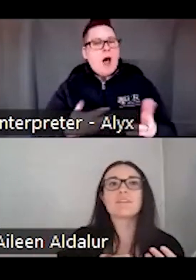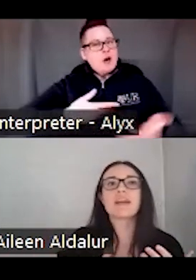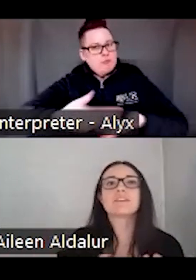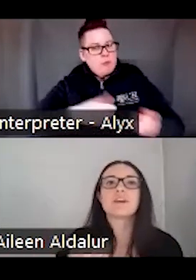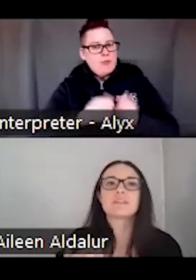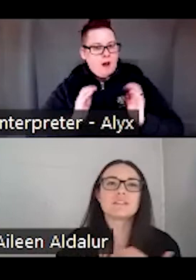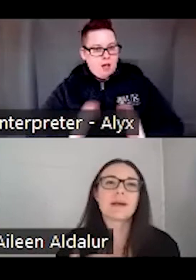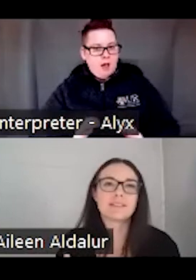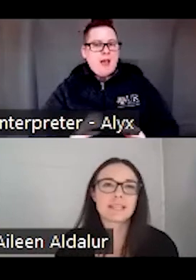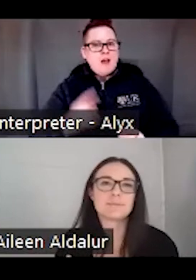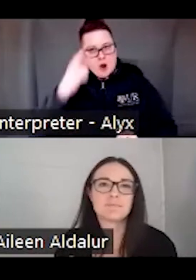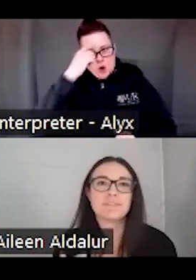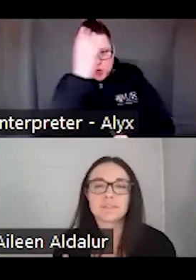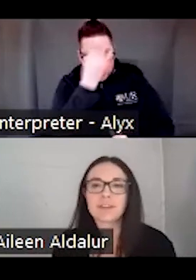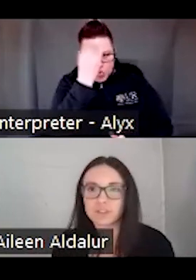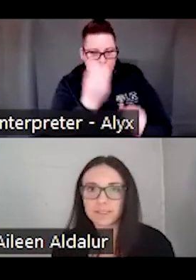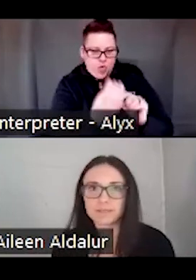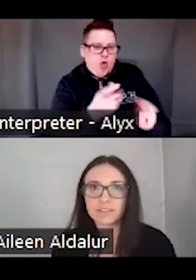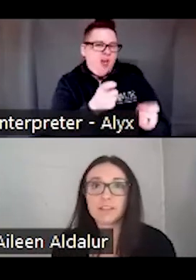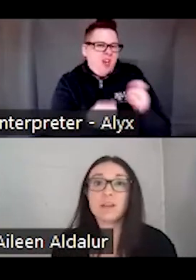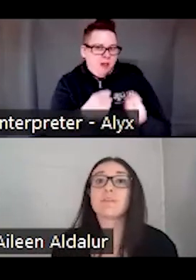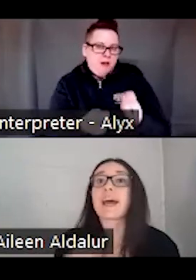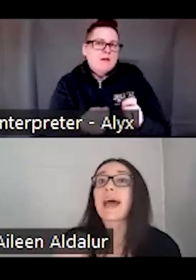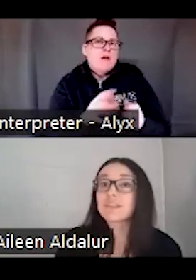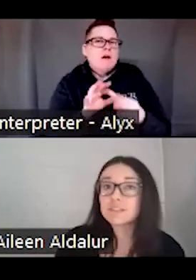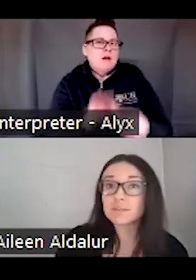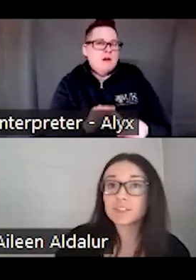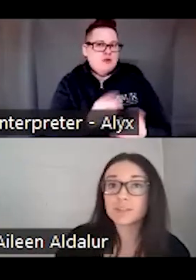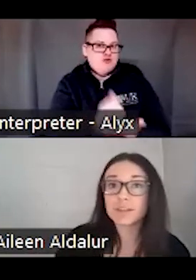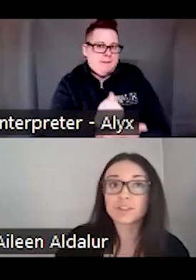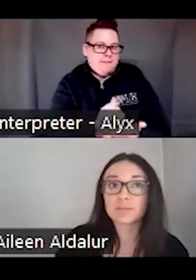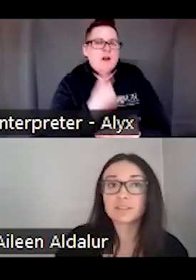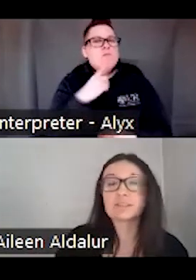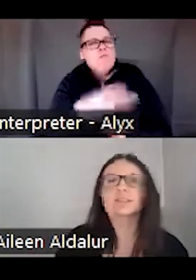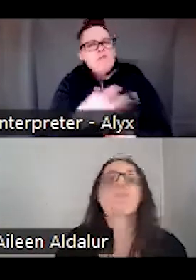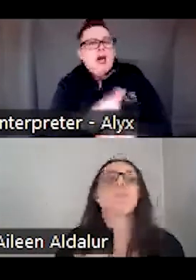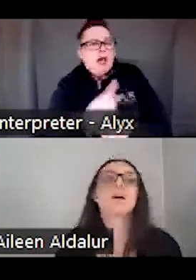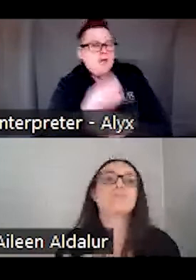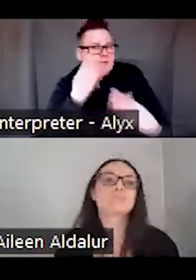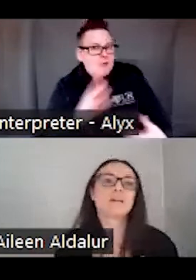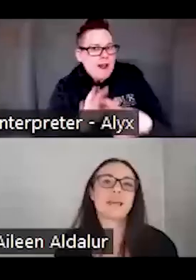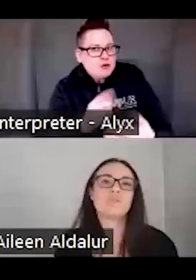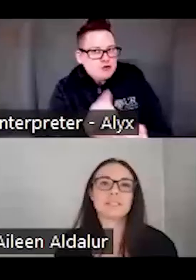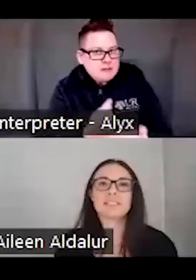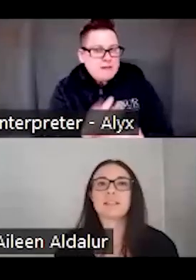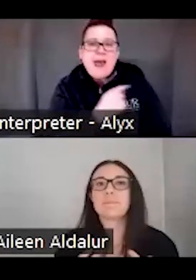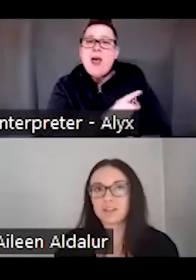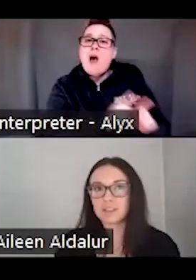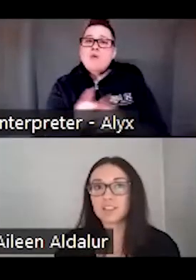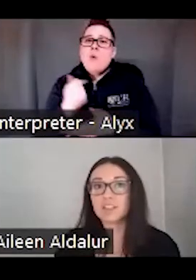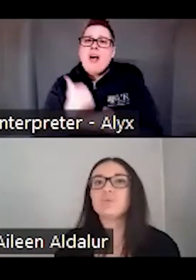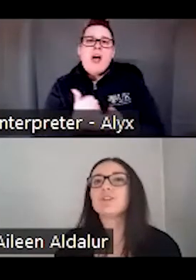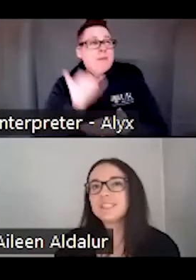to modify their faulty or maladaptive beliefs about treatment, provide accurate information about treatment, and problem solve any